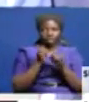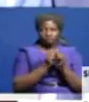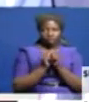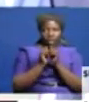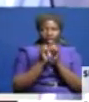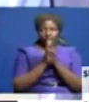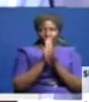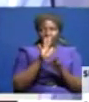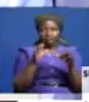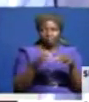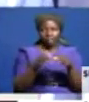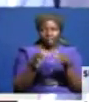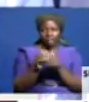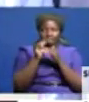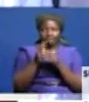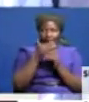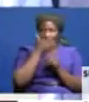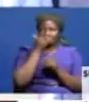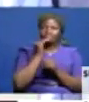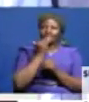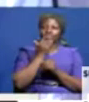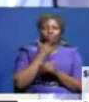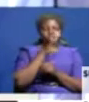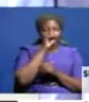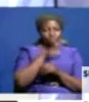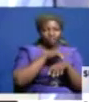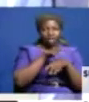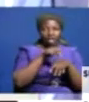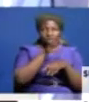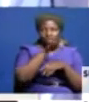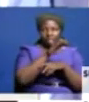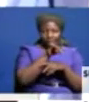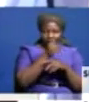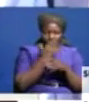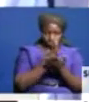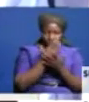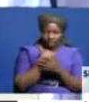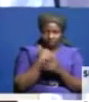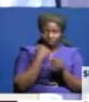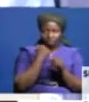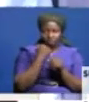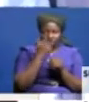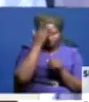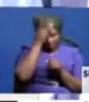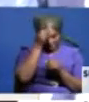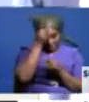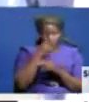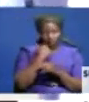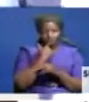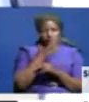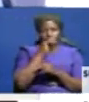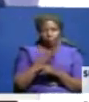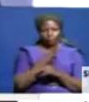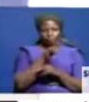party leader, that is Moses Wetangula, the Speaker of the National Assembly. Could have that played a part in your victory? When I talk about the deep and